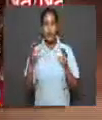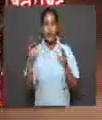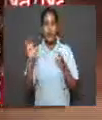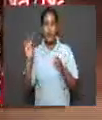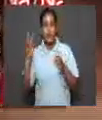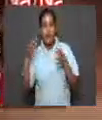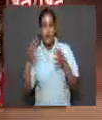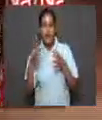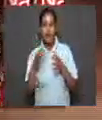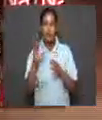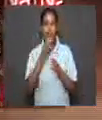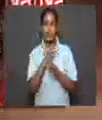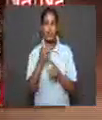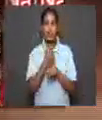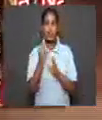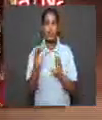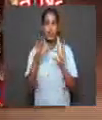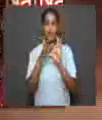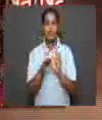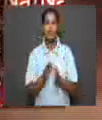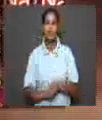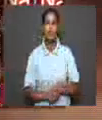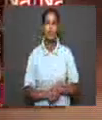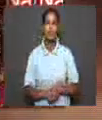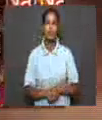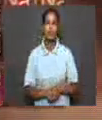covalent, and metallic bonds.